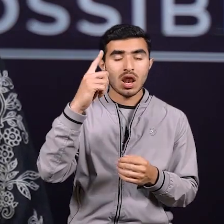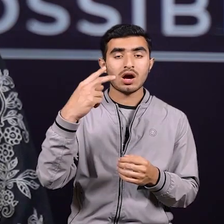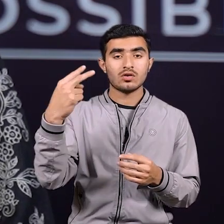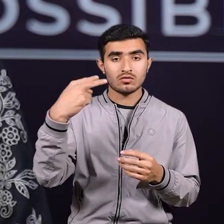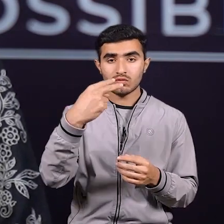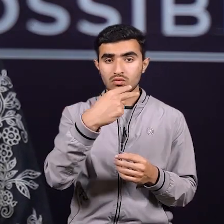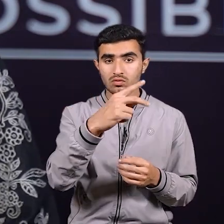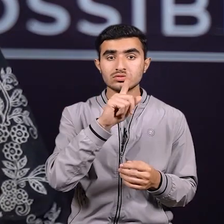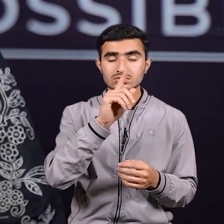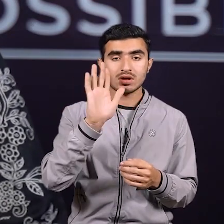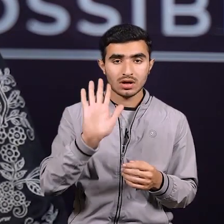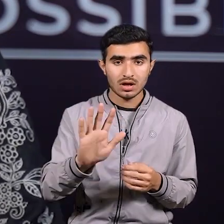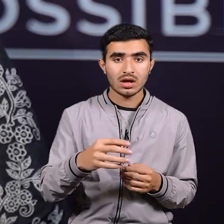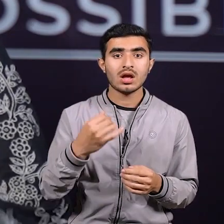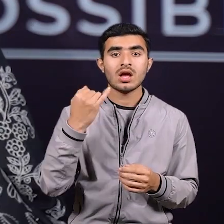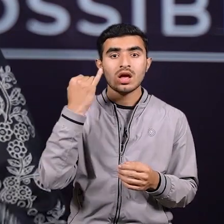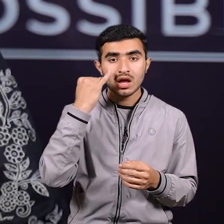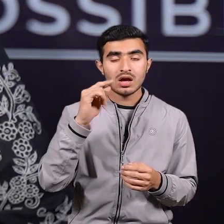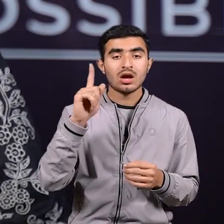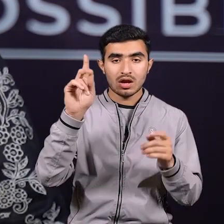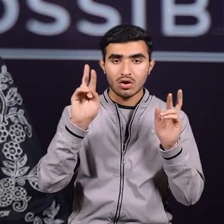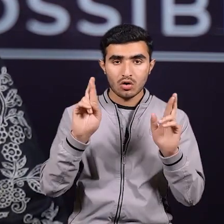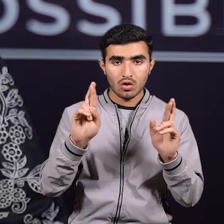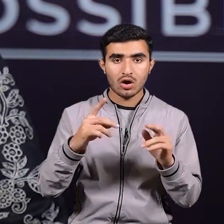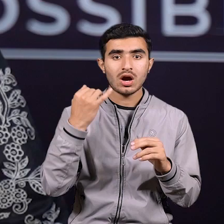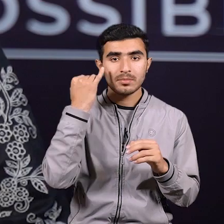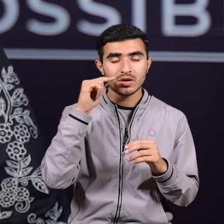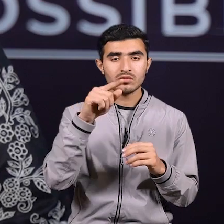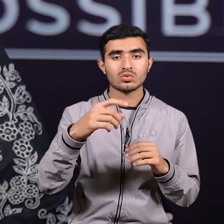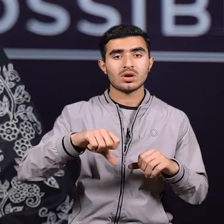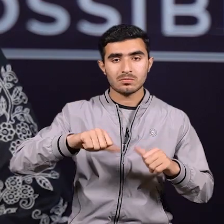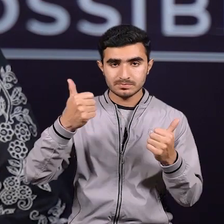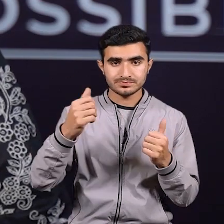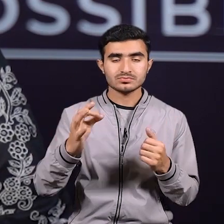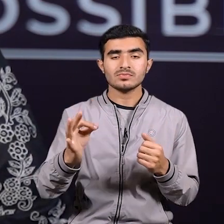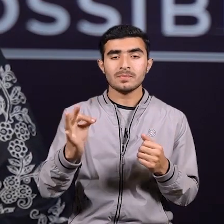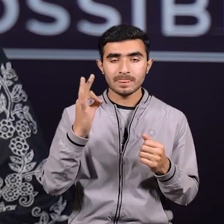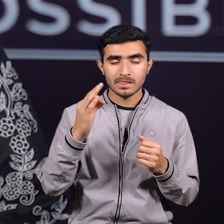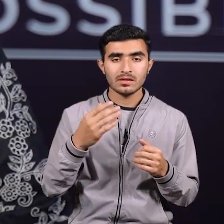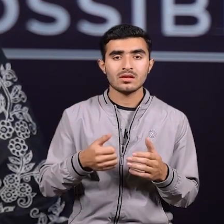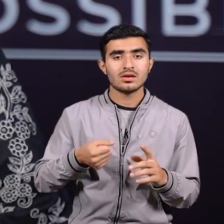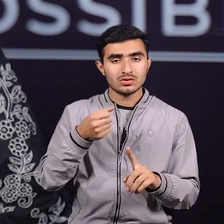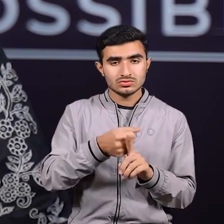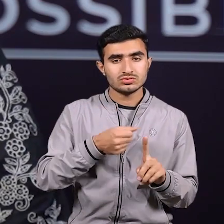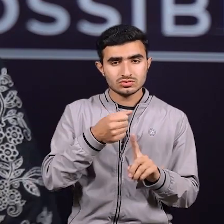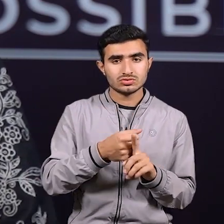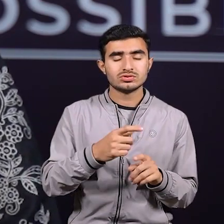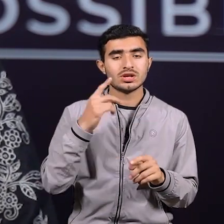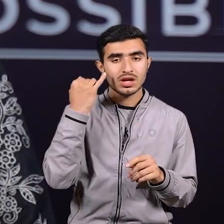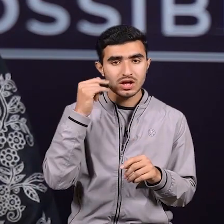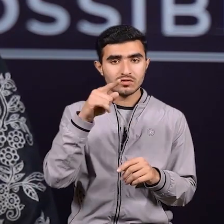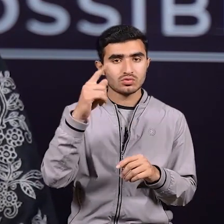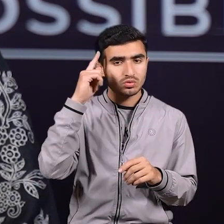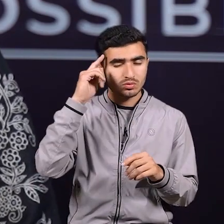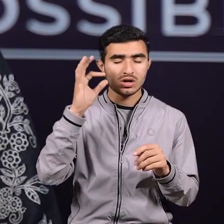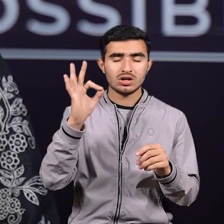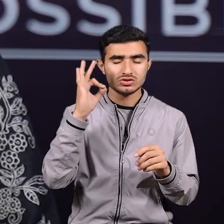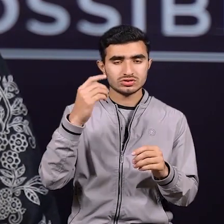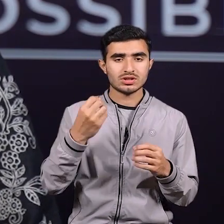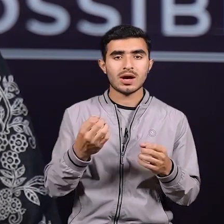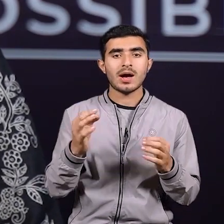there watching over you, and inshallah, if you've got the right intentions and you put the right